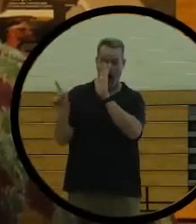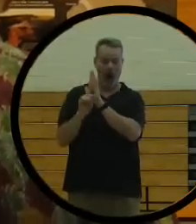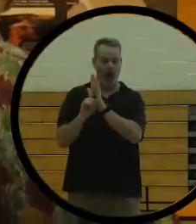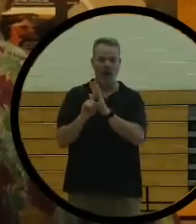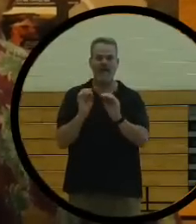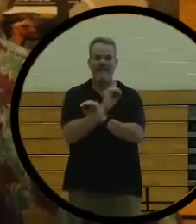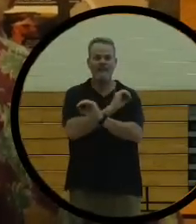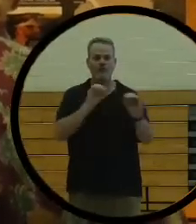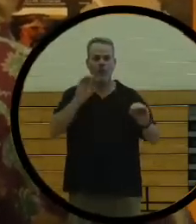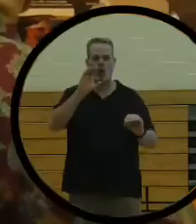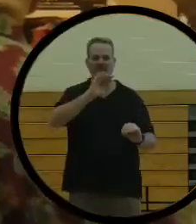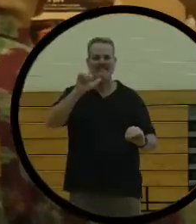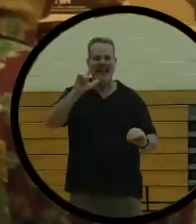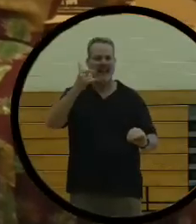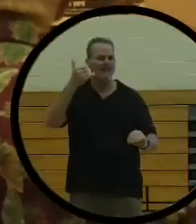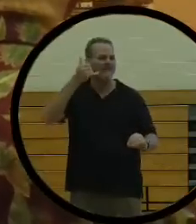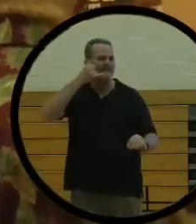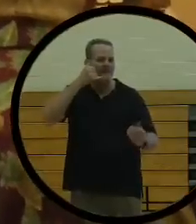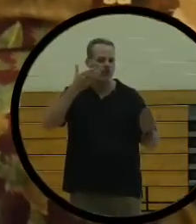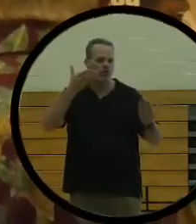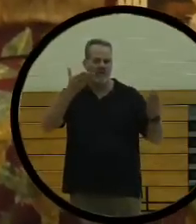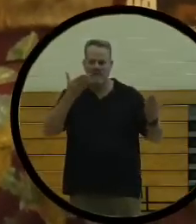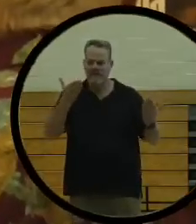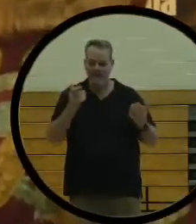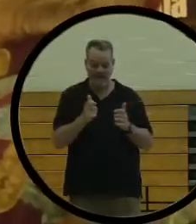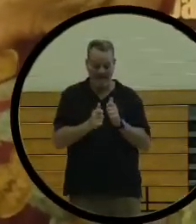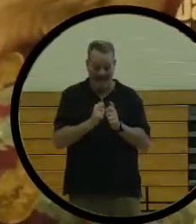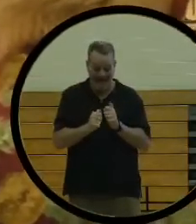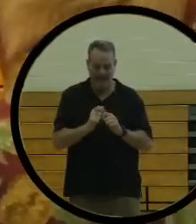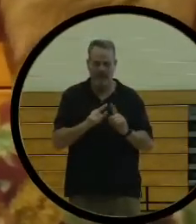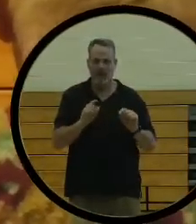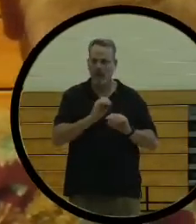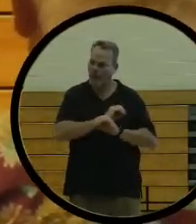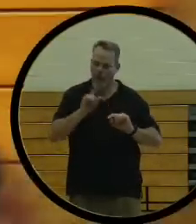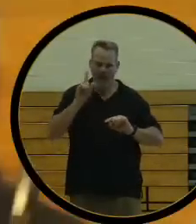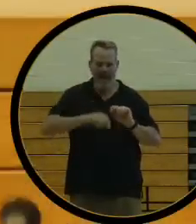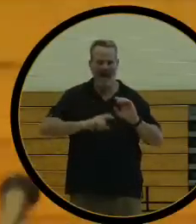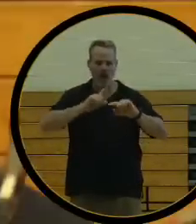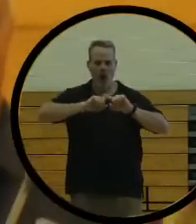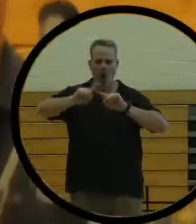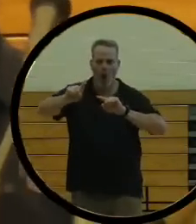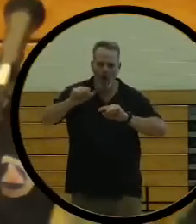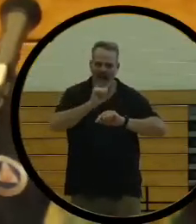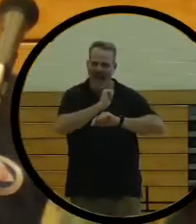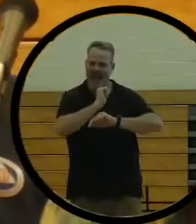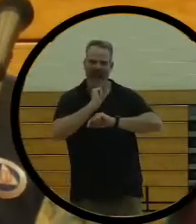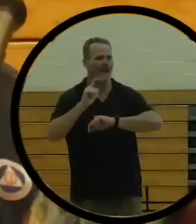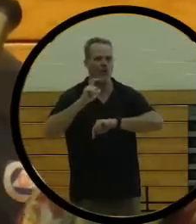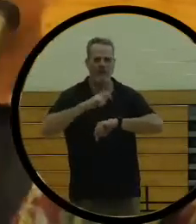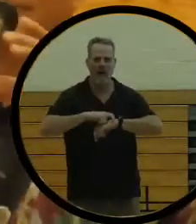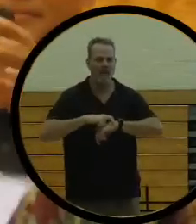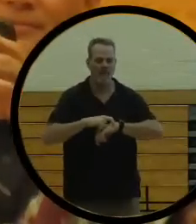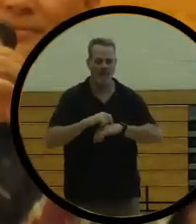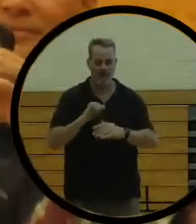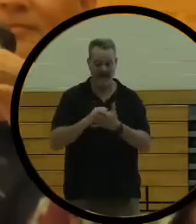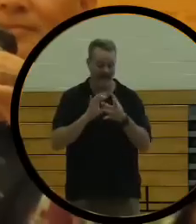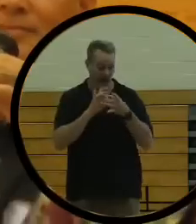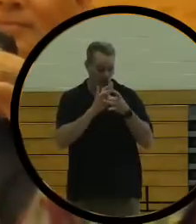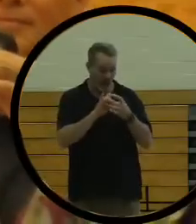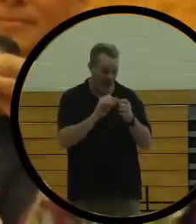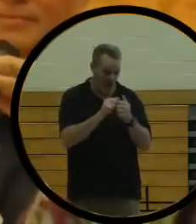cell service after that. You can text, but you cannot call anybody at all. All you get is a busy signal. Is that related